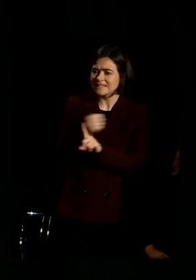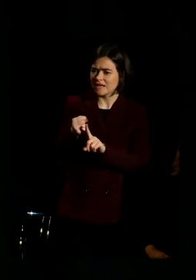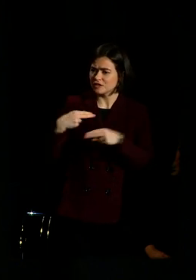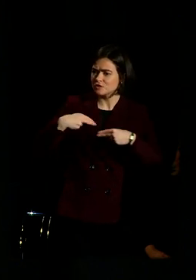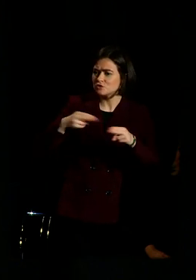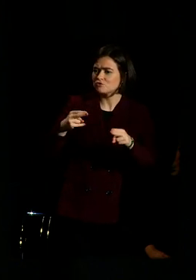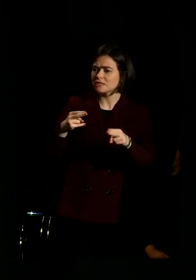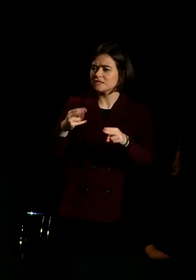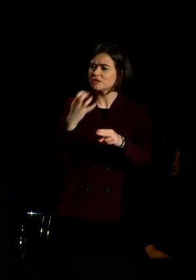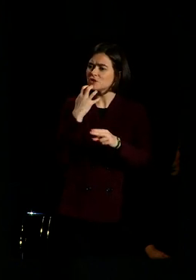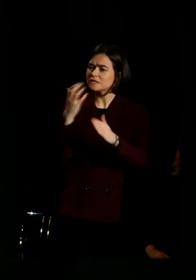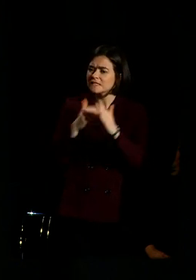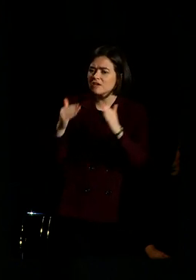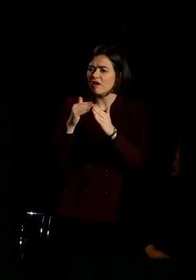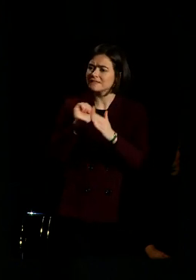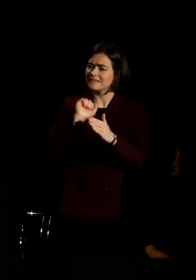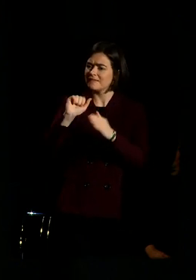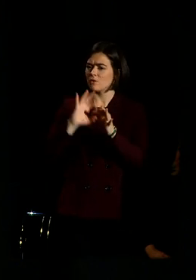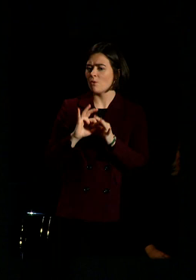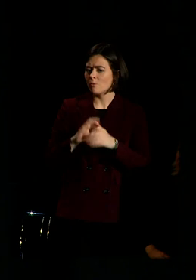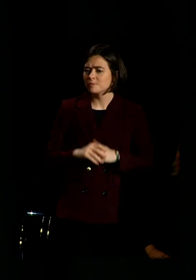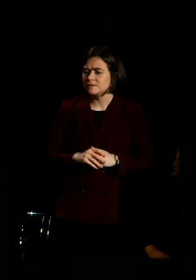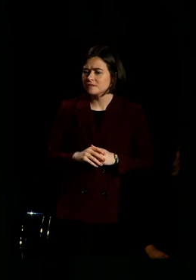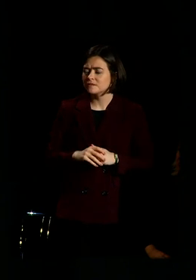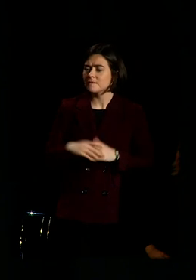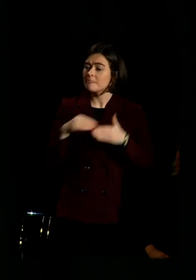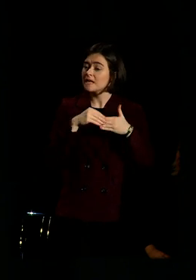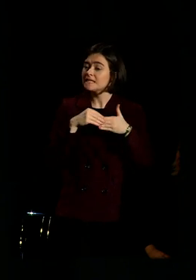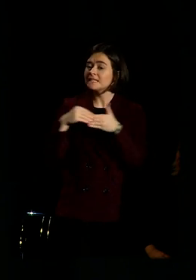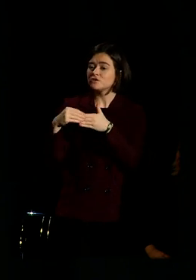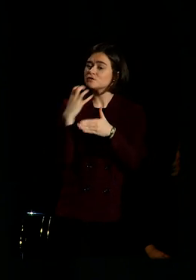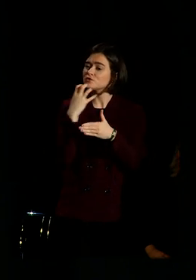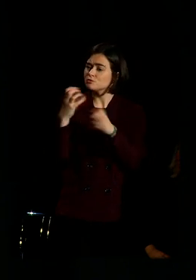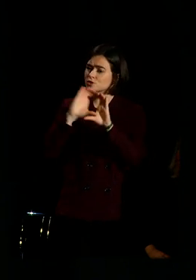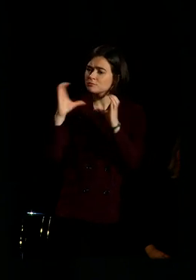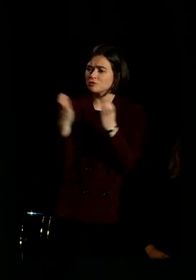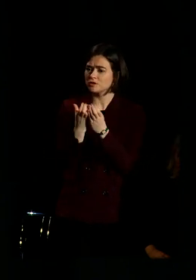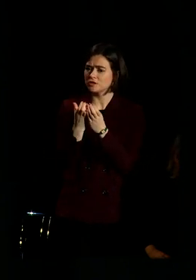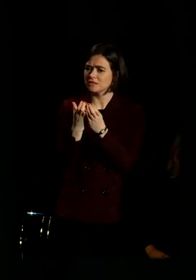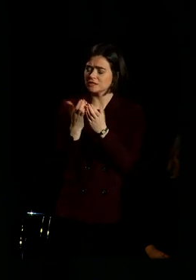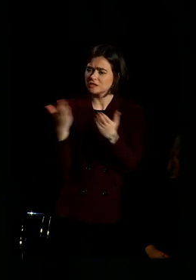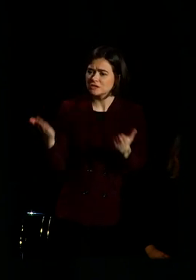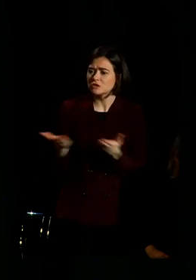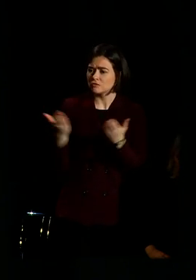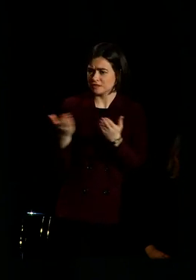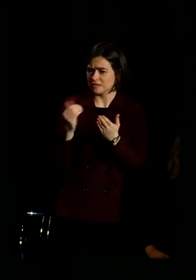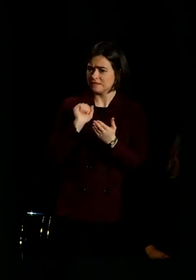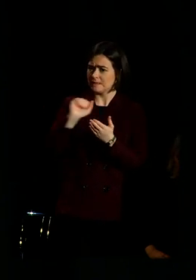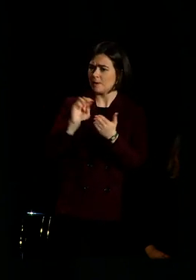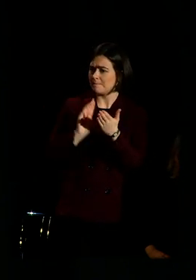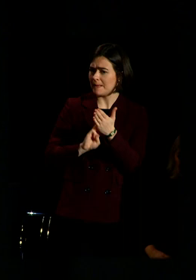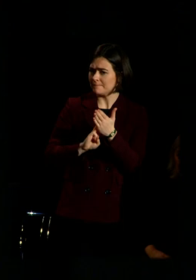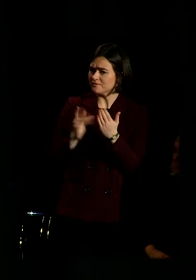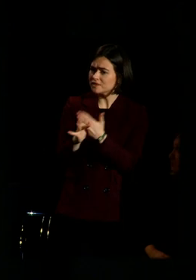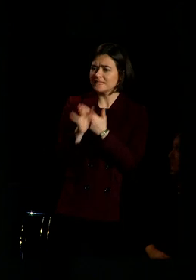in synagogues, and in their homes. Leaders of Jewish communities are urging their members, for safety's sake, not